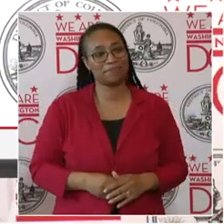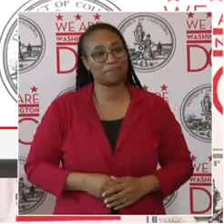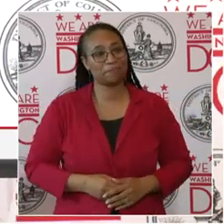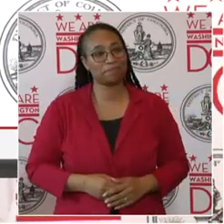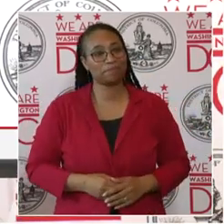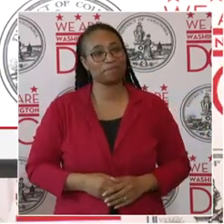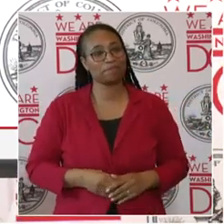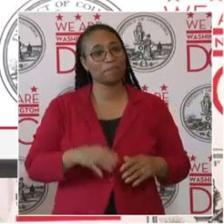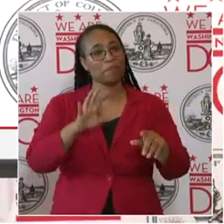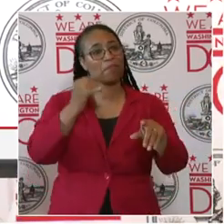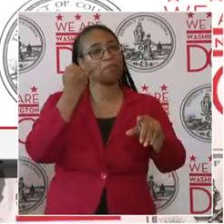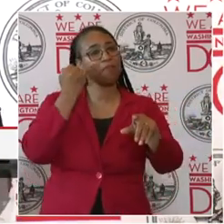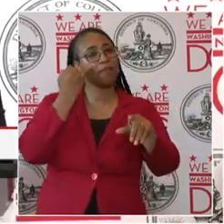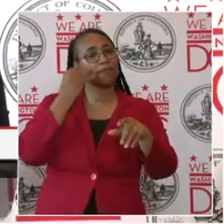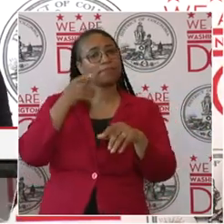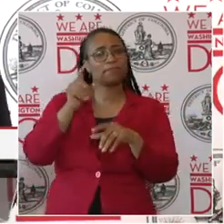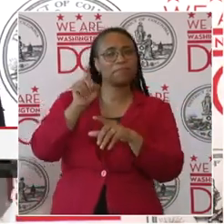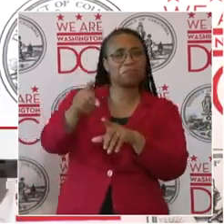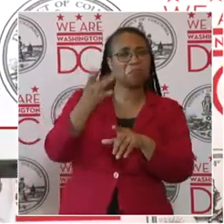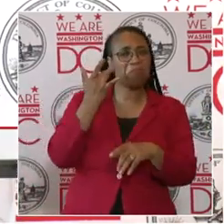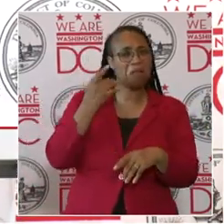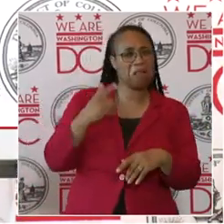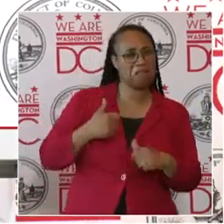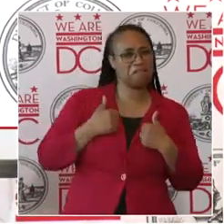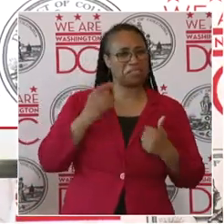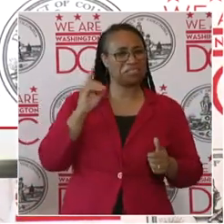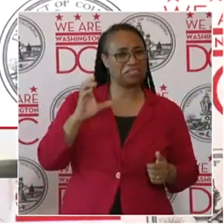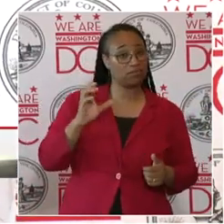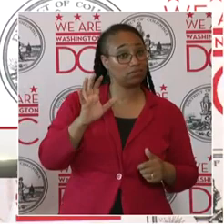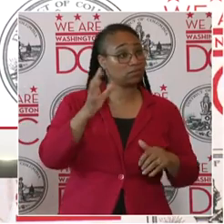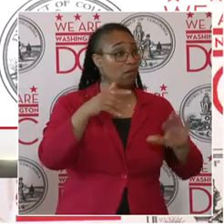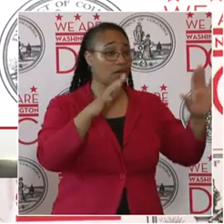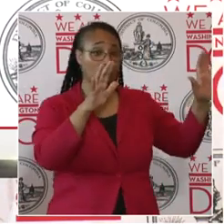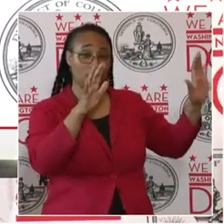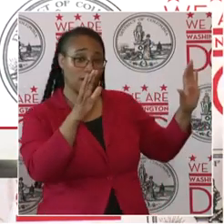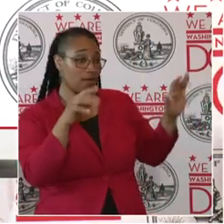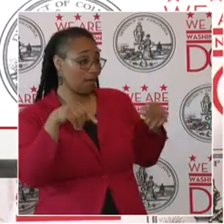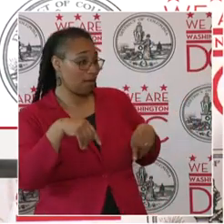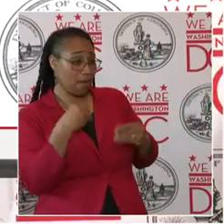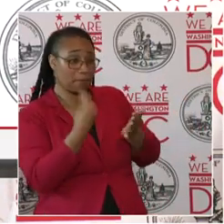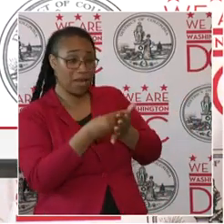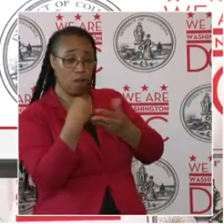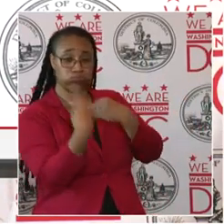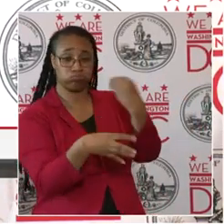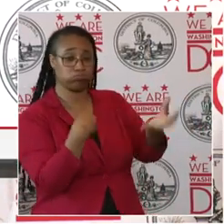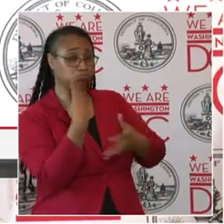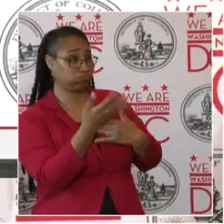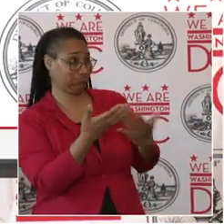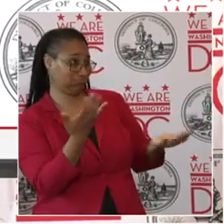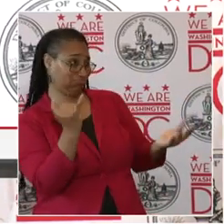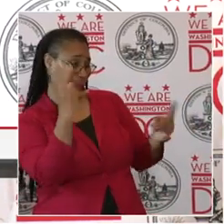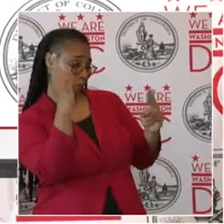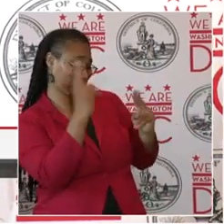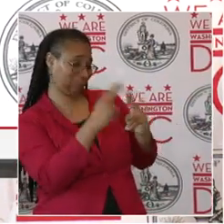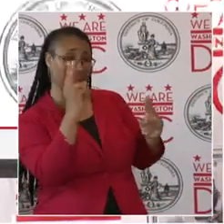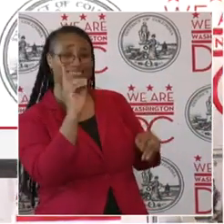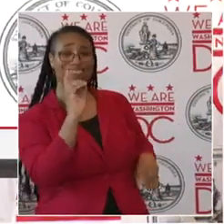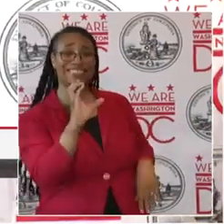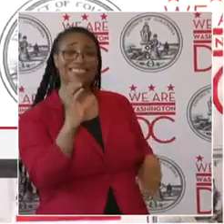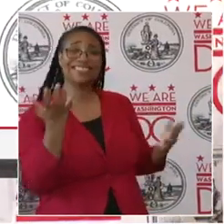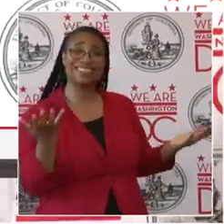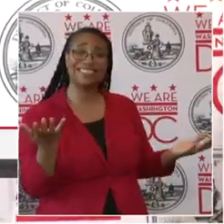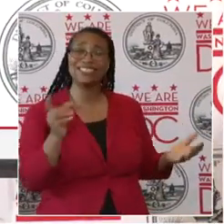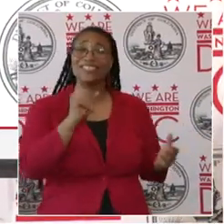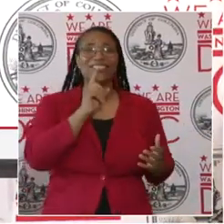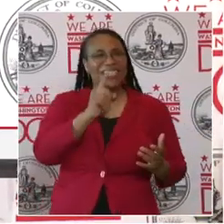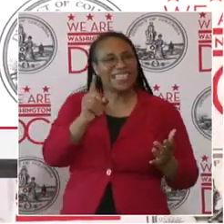do you live in Washington, D.C., you just tell them it's the best city in the world. It's especially great for women